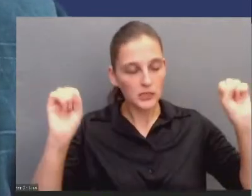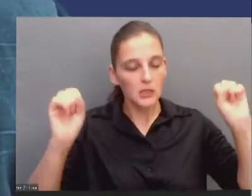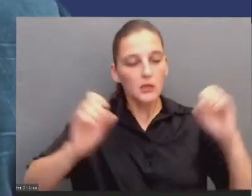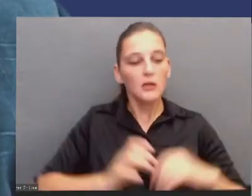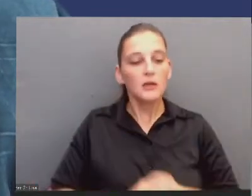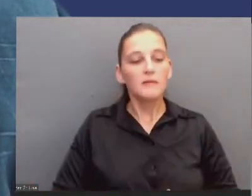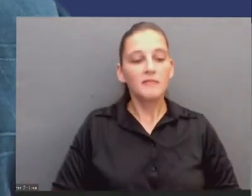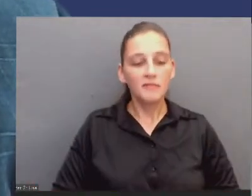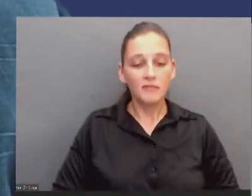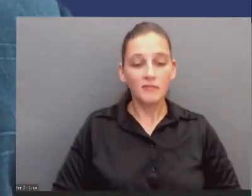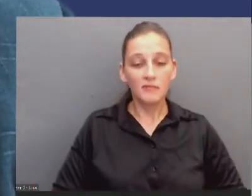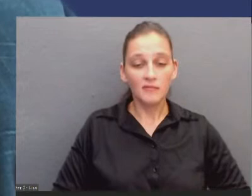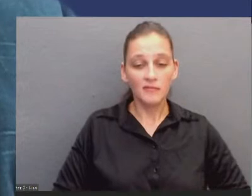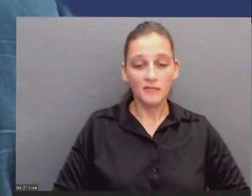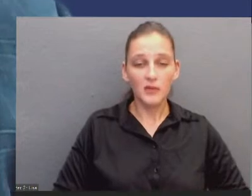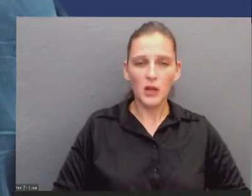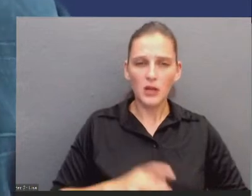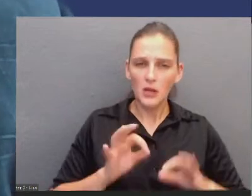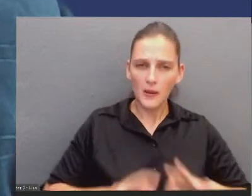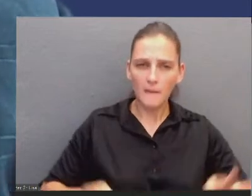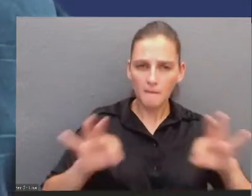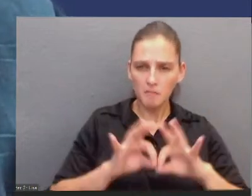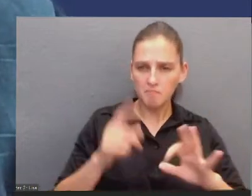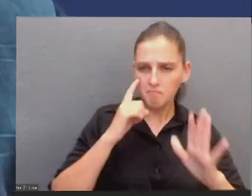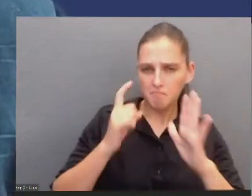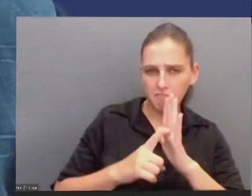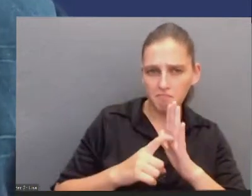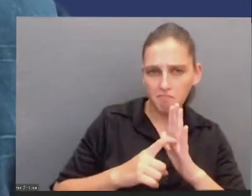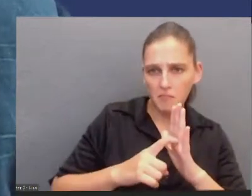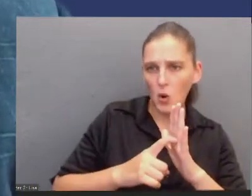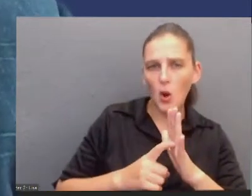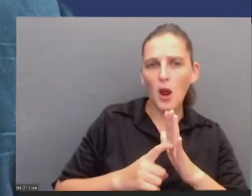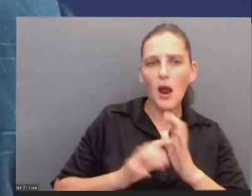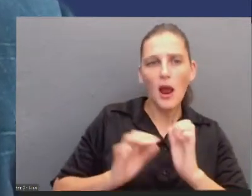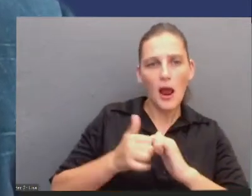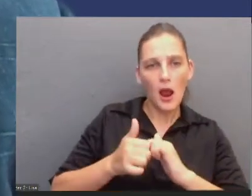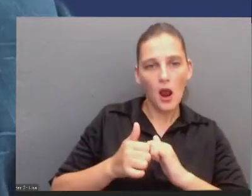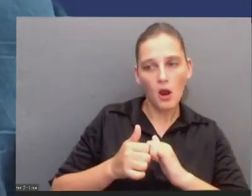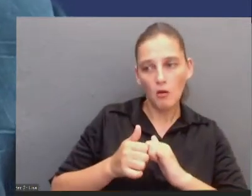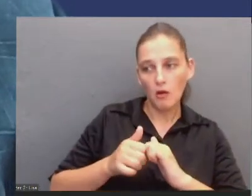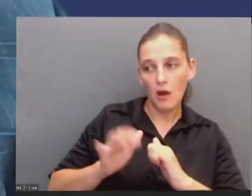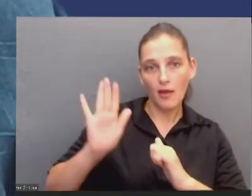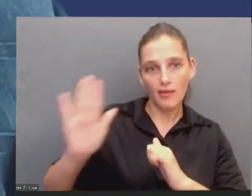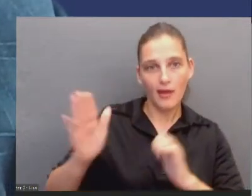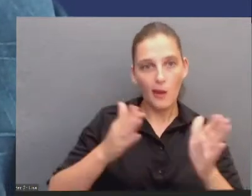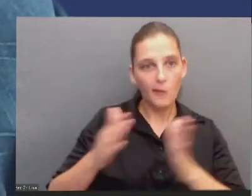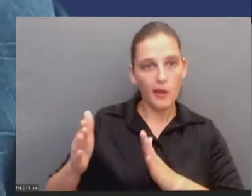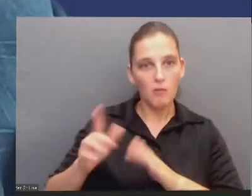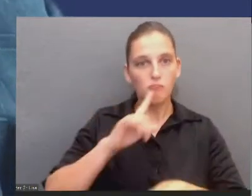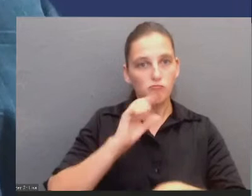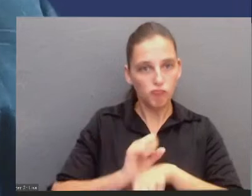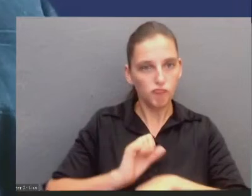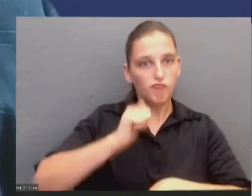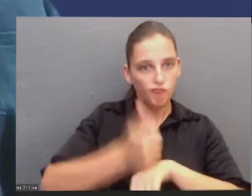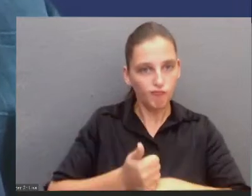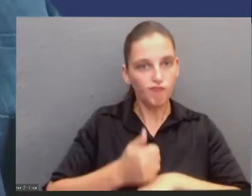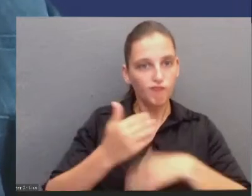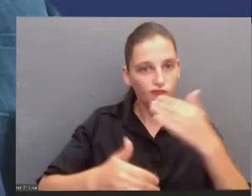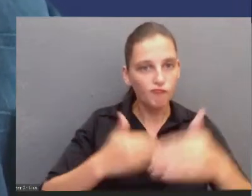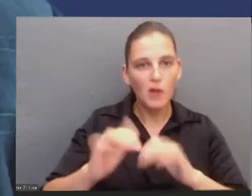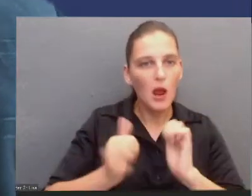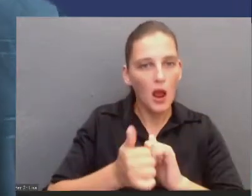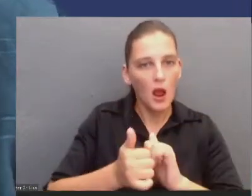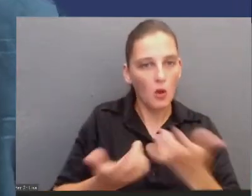the impact that needs to be made to make that come into fruition, which is creating a representative healthcare workforce. We need to be looking